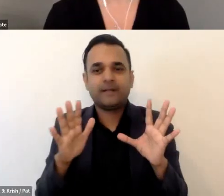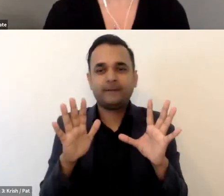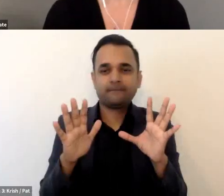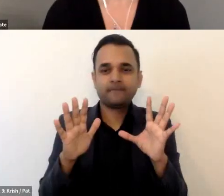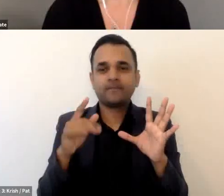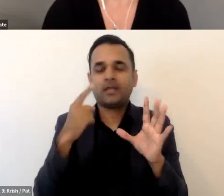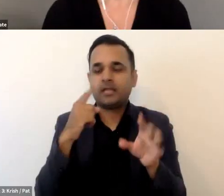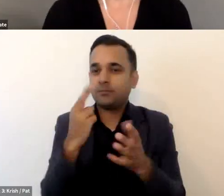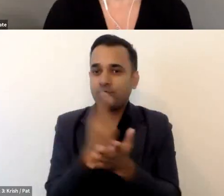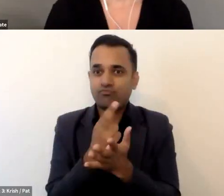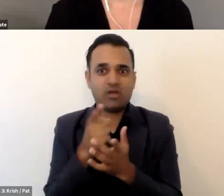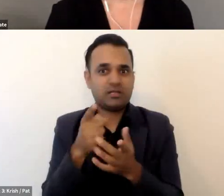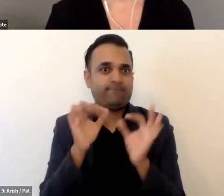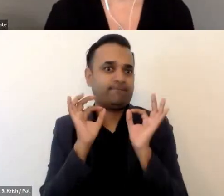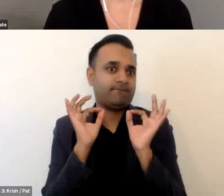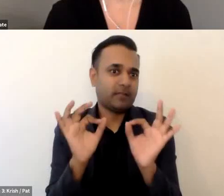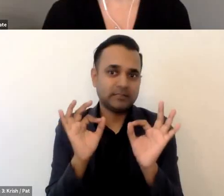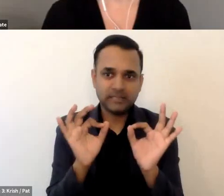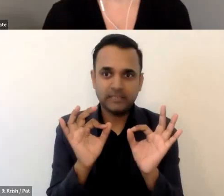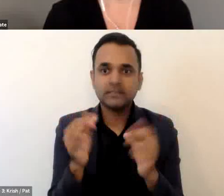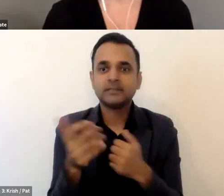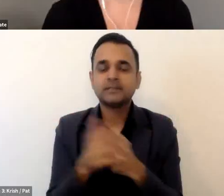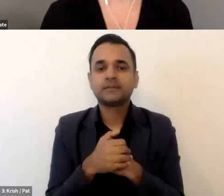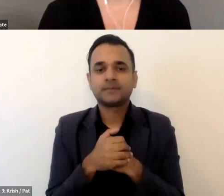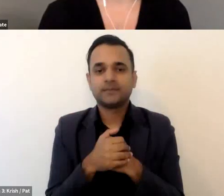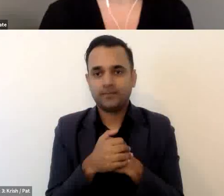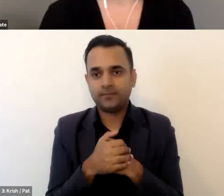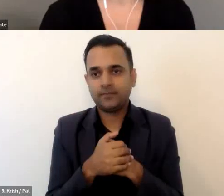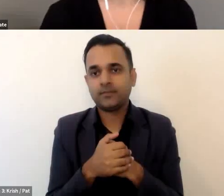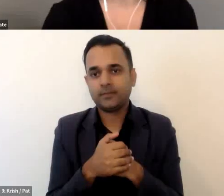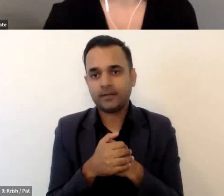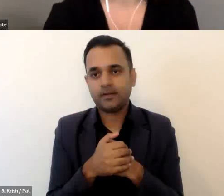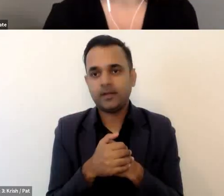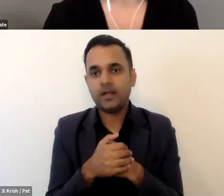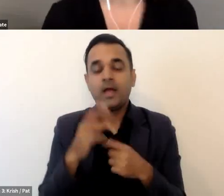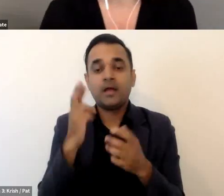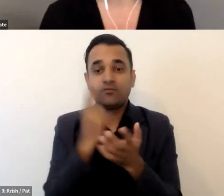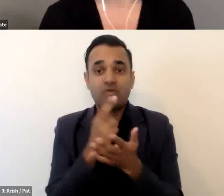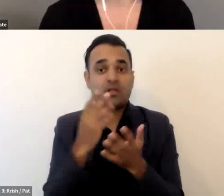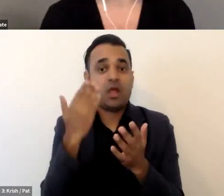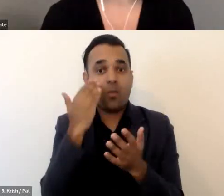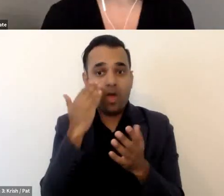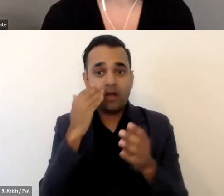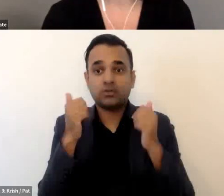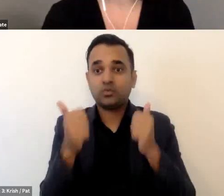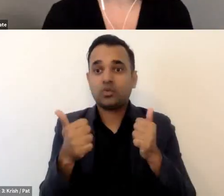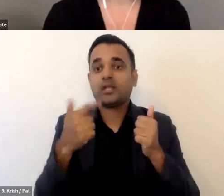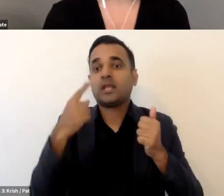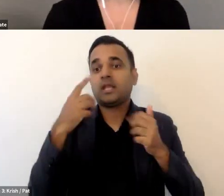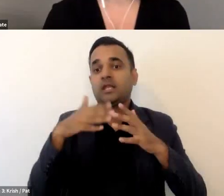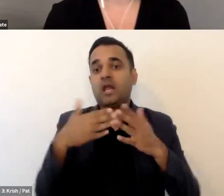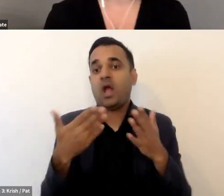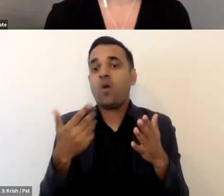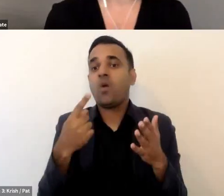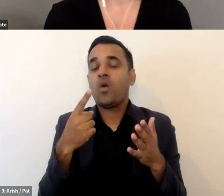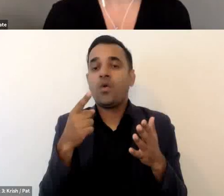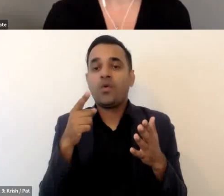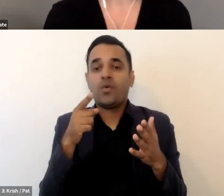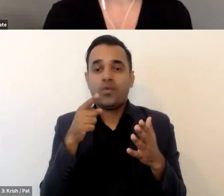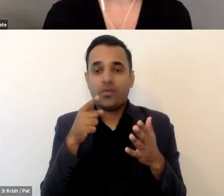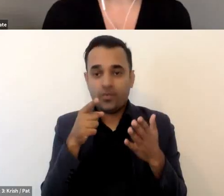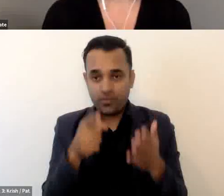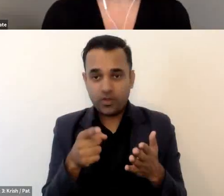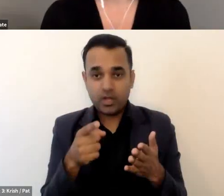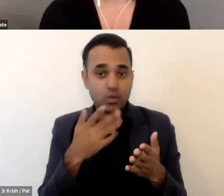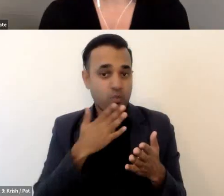along. Harpreet, would you be able to share some of these examples as well that you've seen in your work